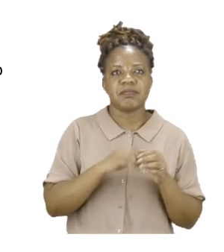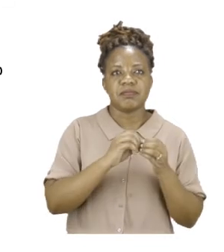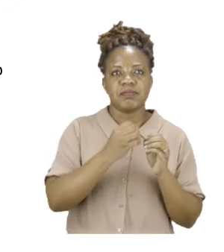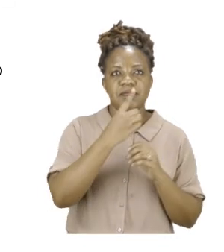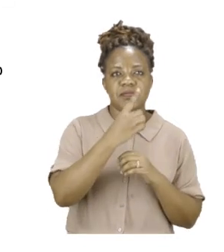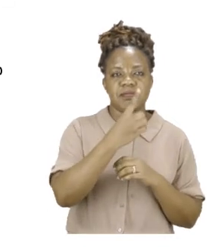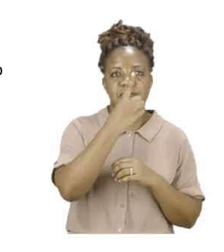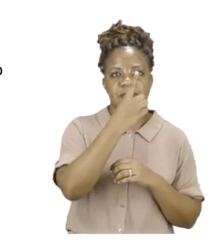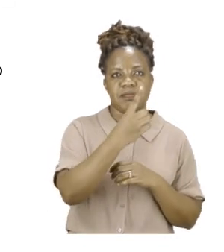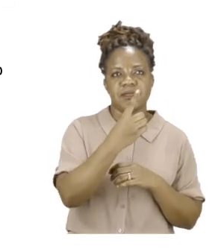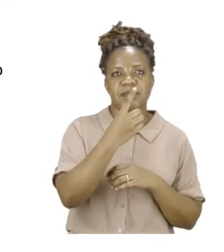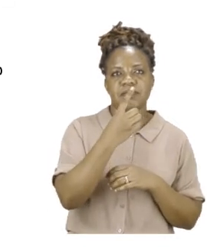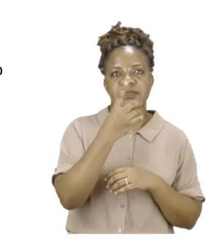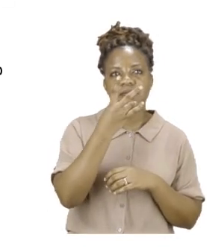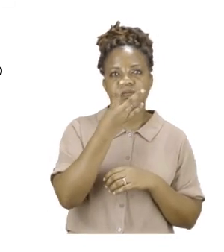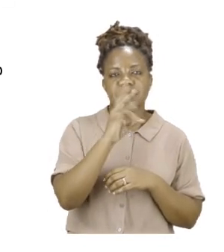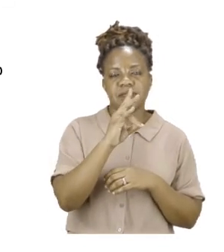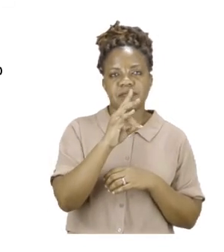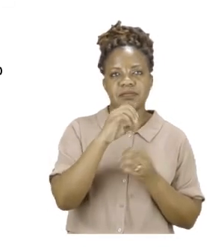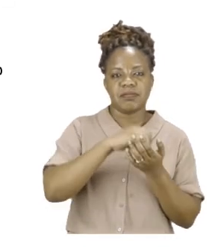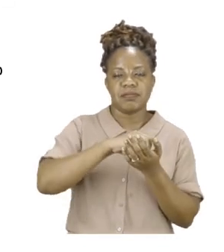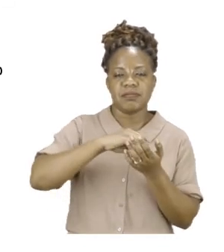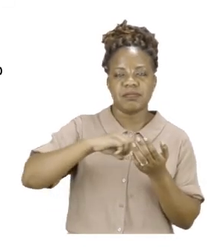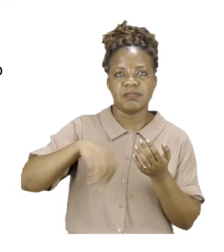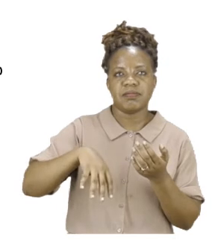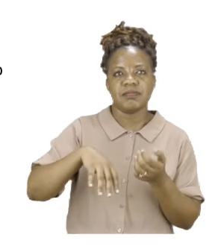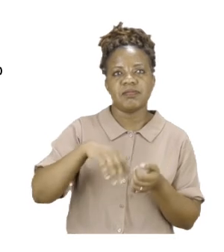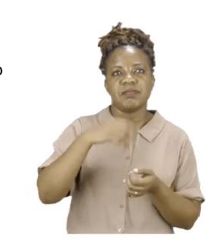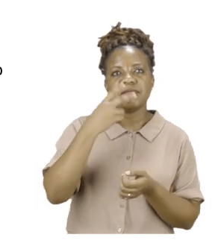minus 2 equals. So let us